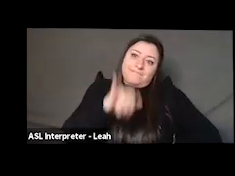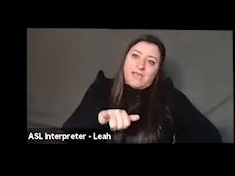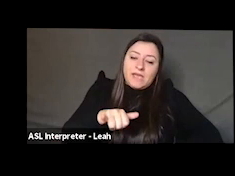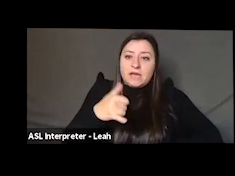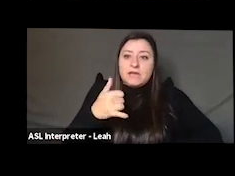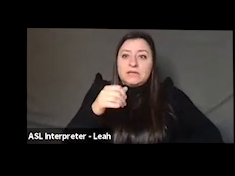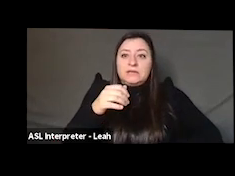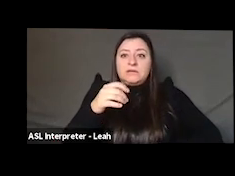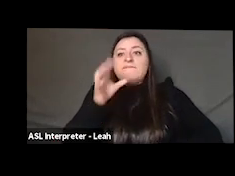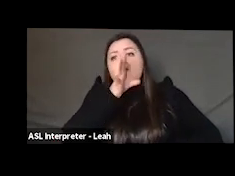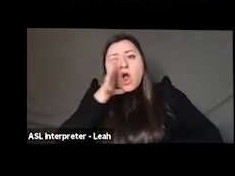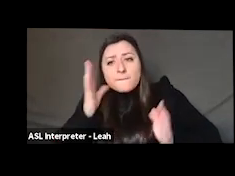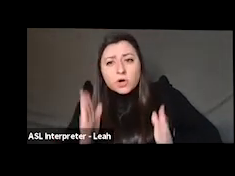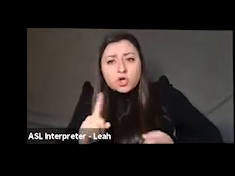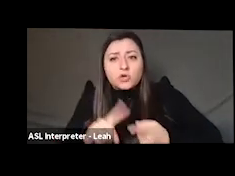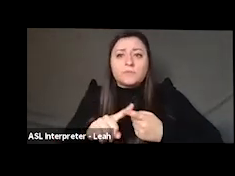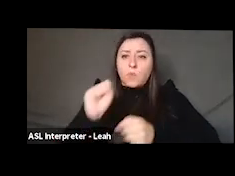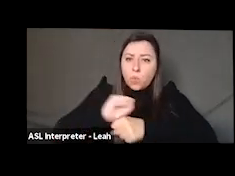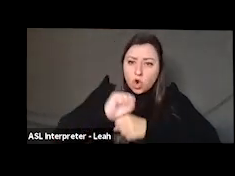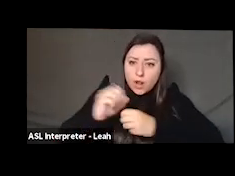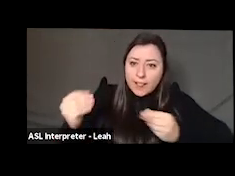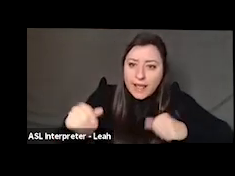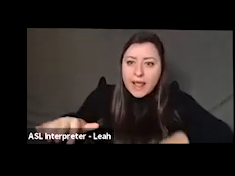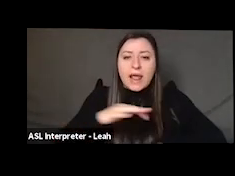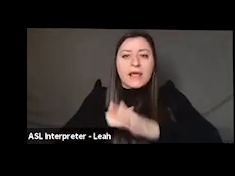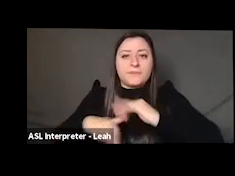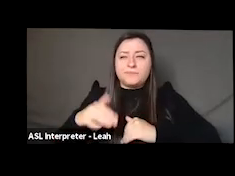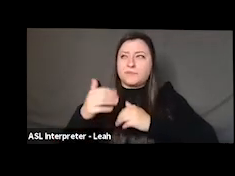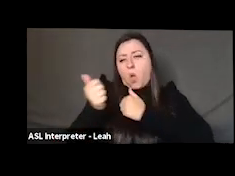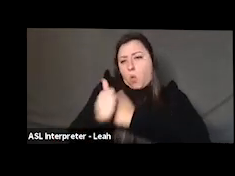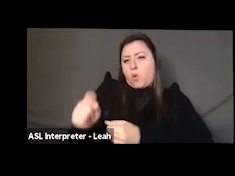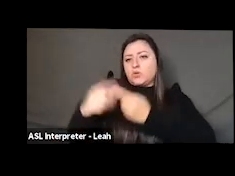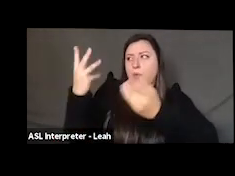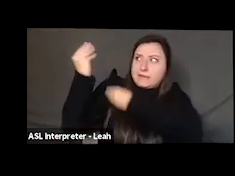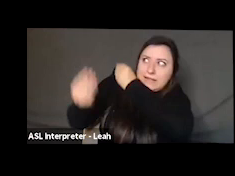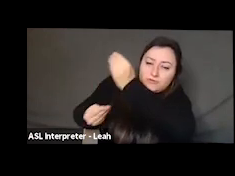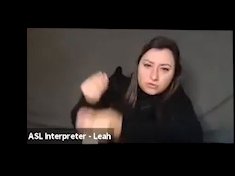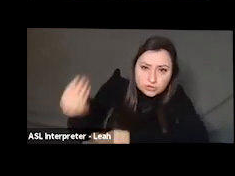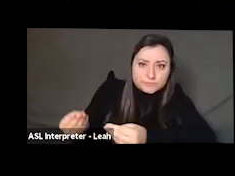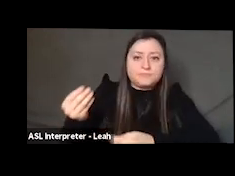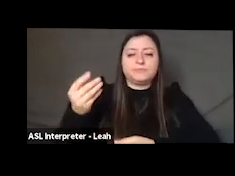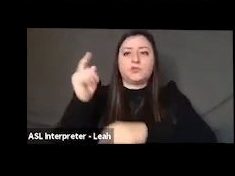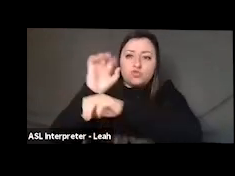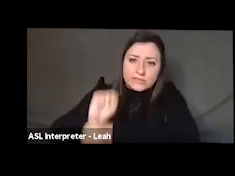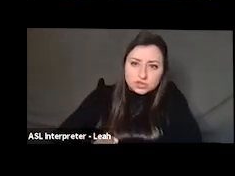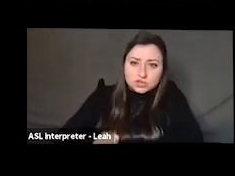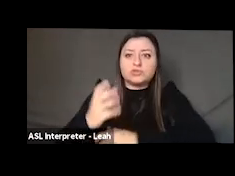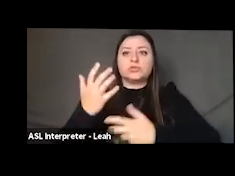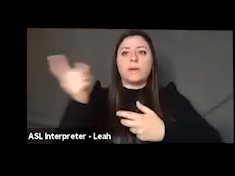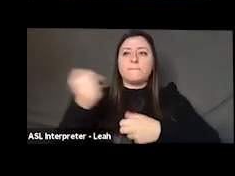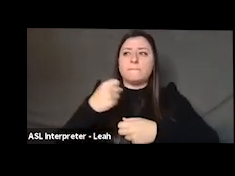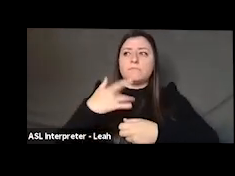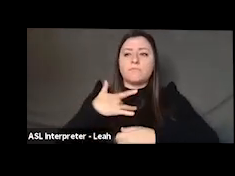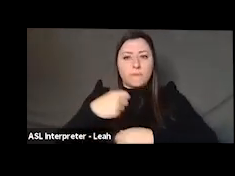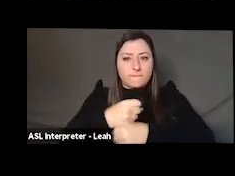where farmers worked their lands according to ancestral techniques and traditions. They mainly produce